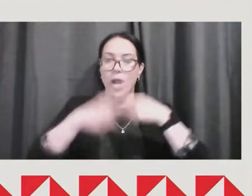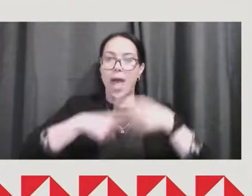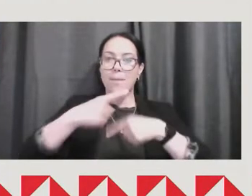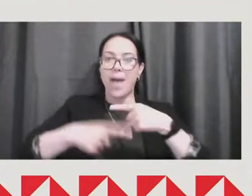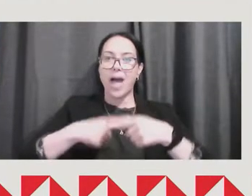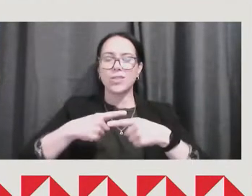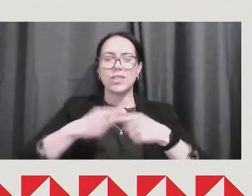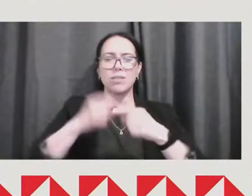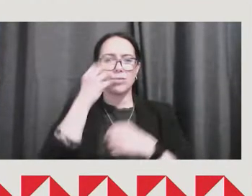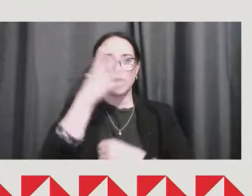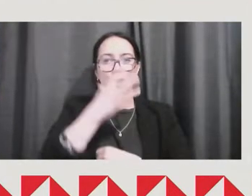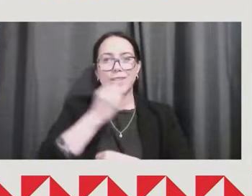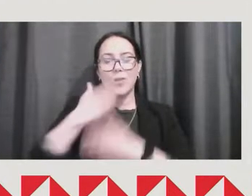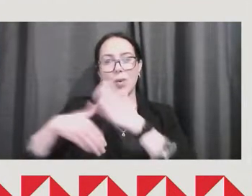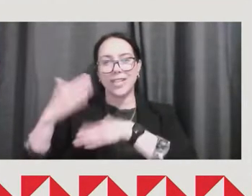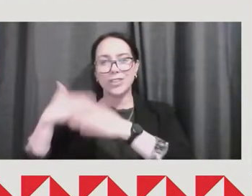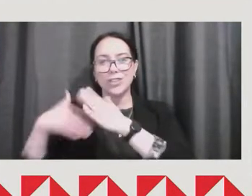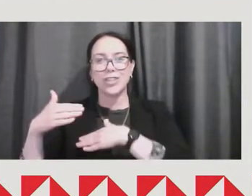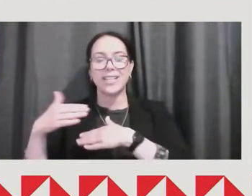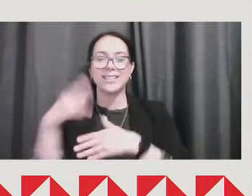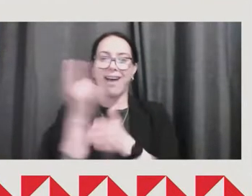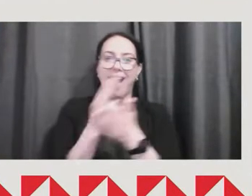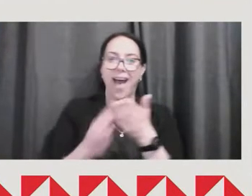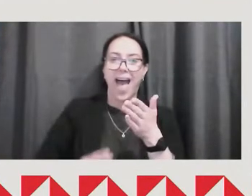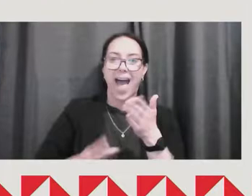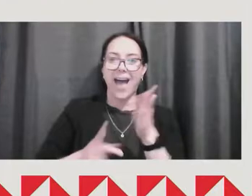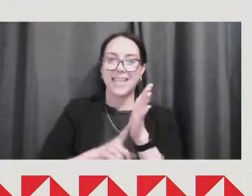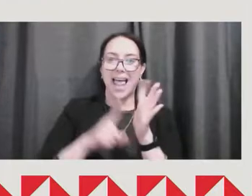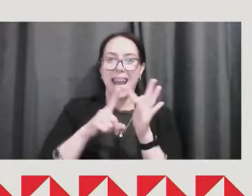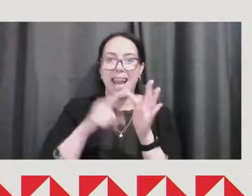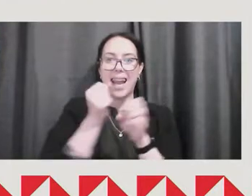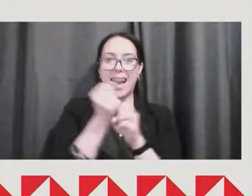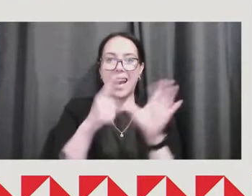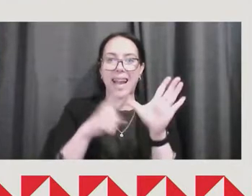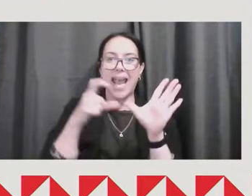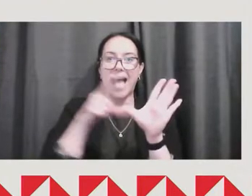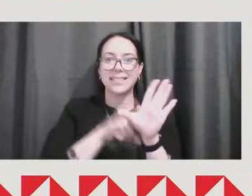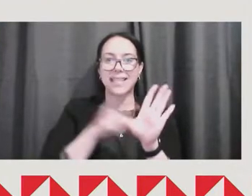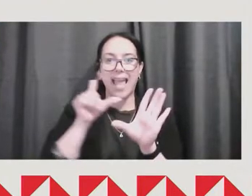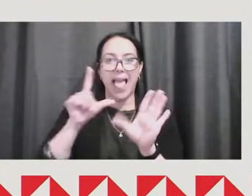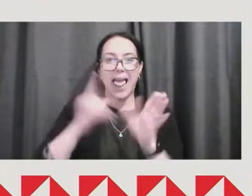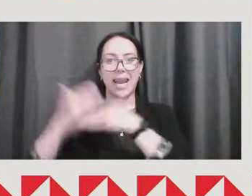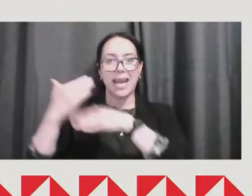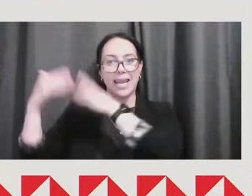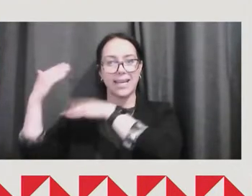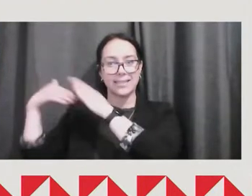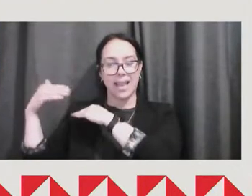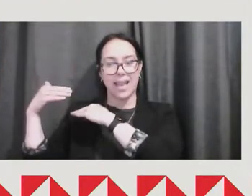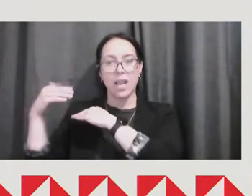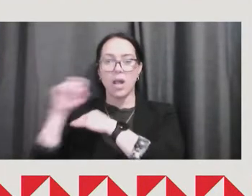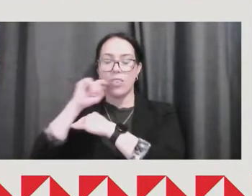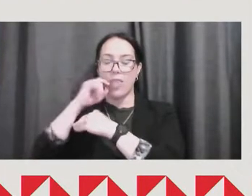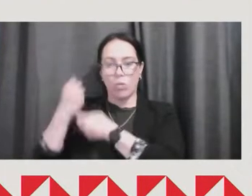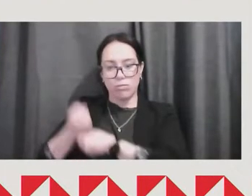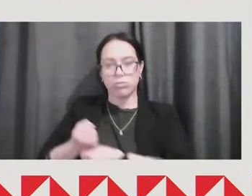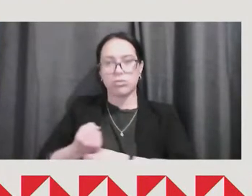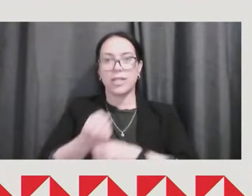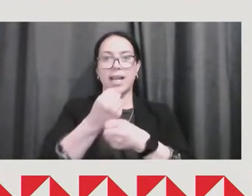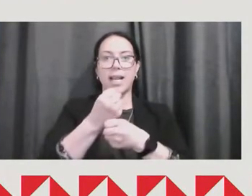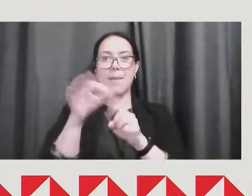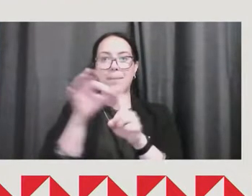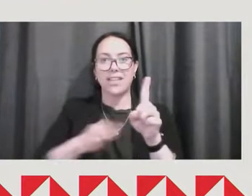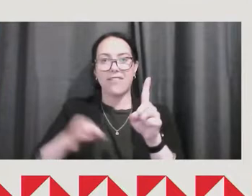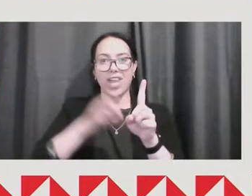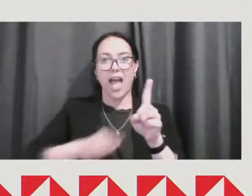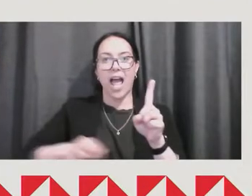these beautiful art legacies that will continue to bring bring Pacifica forward into the future